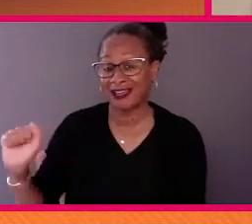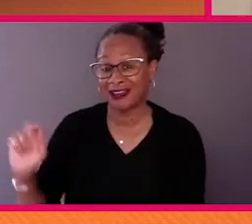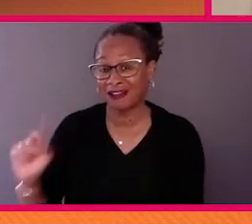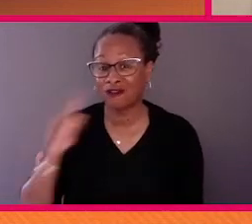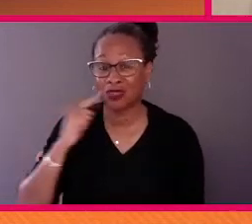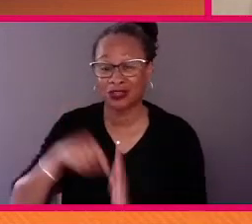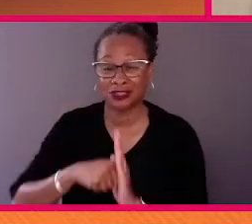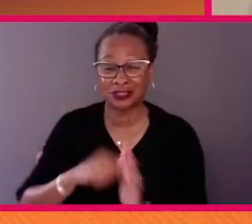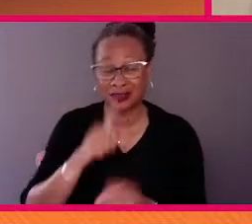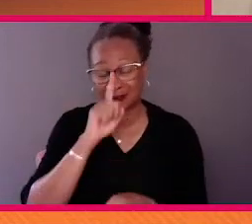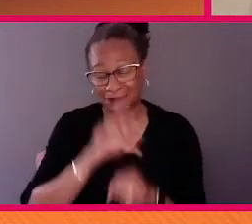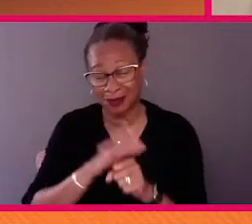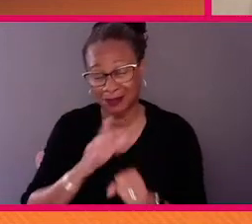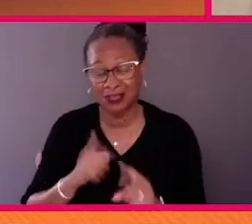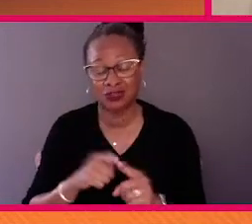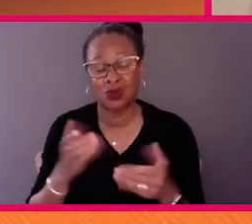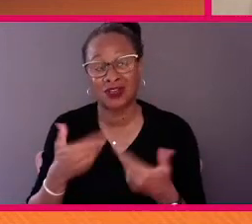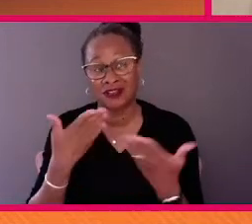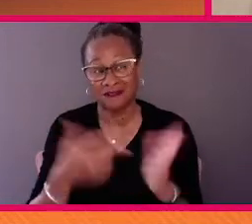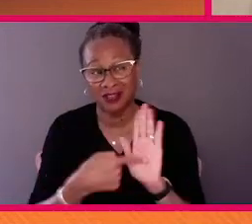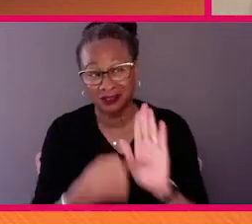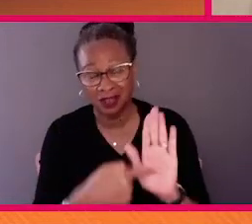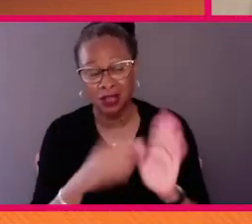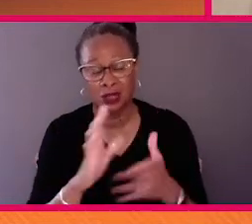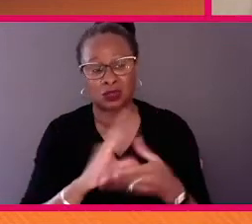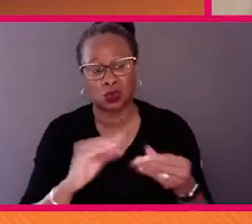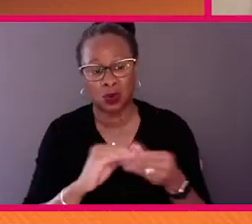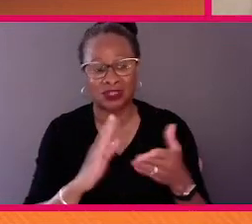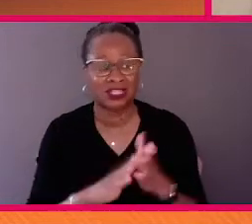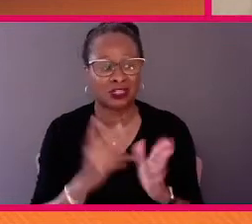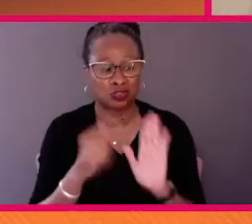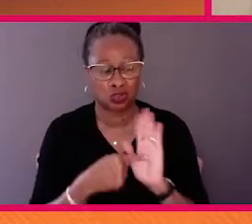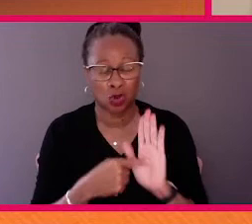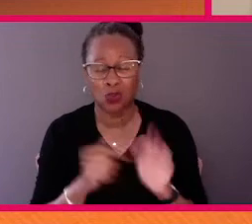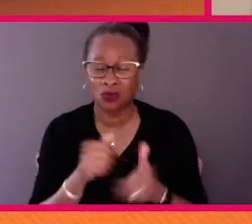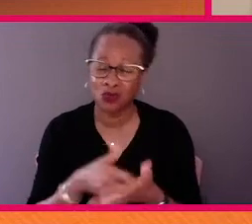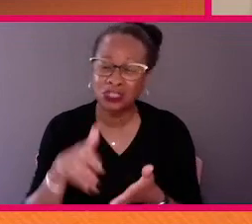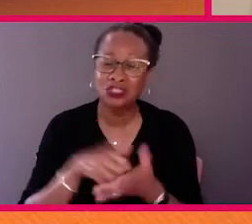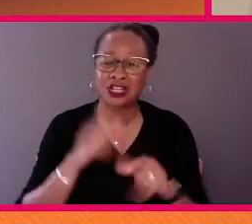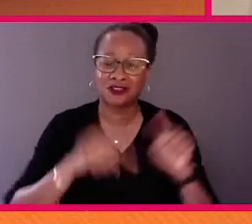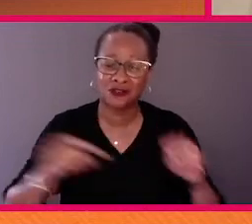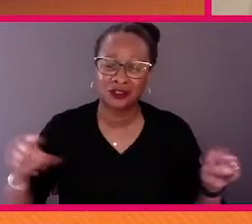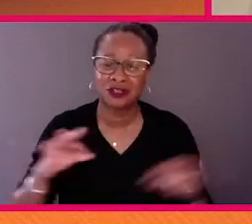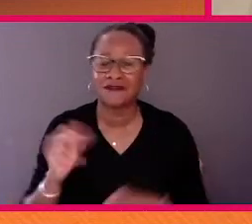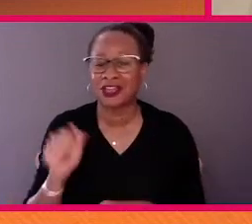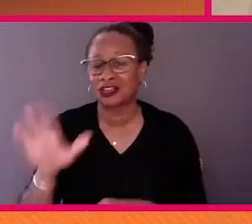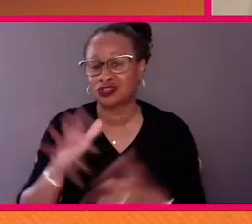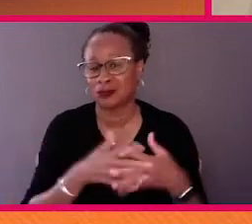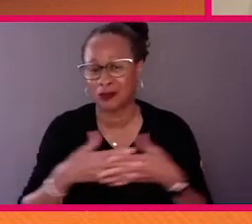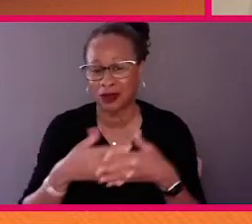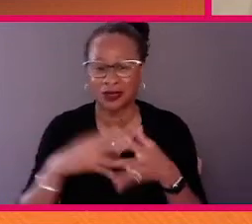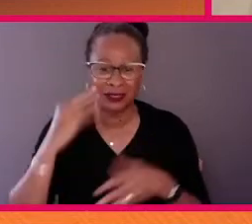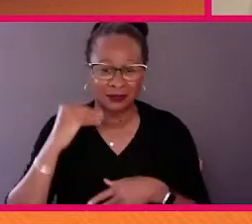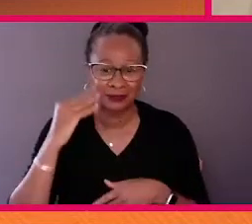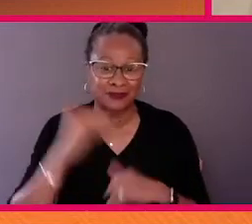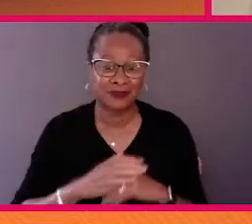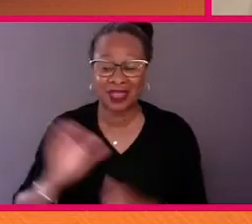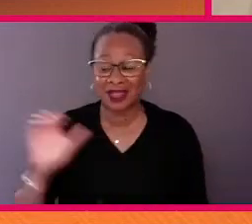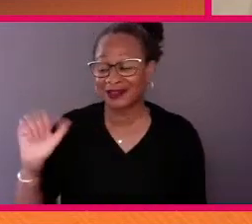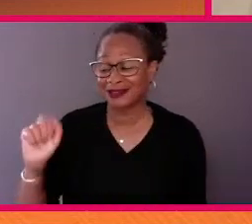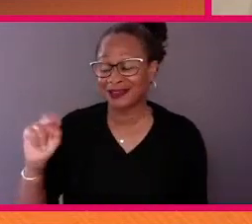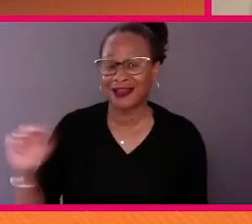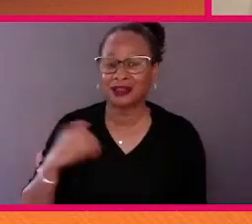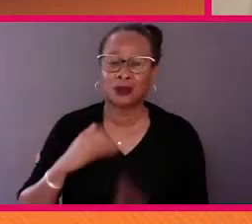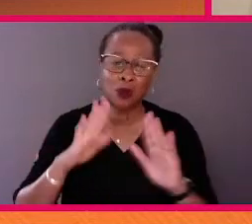the richness and diversity of Asian American experiences. CAAM has been a great partner to Firelight, and they co-produced one of